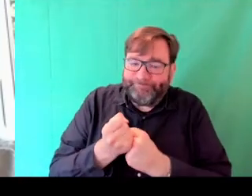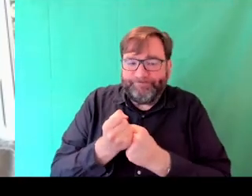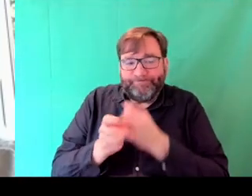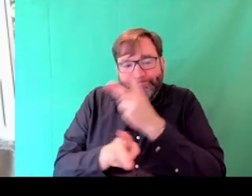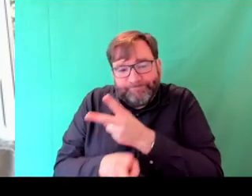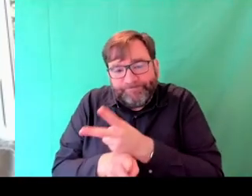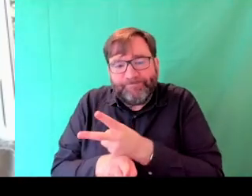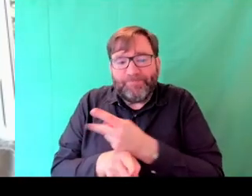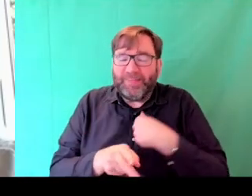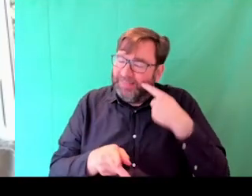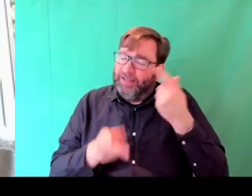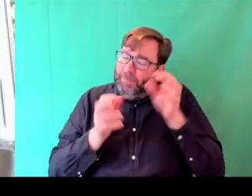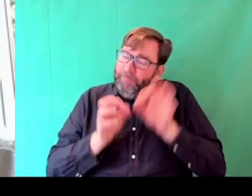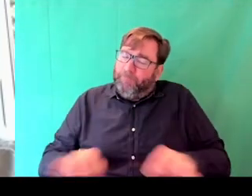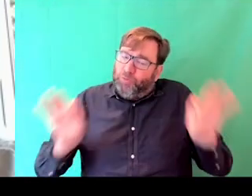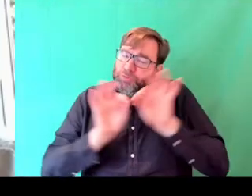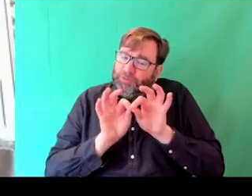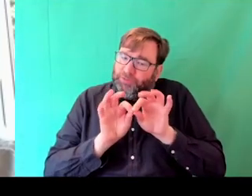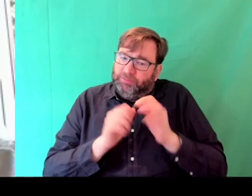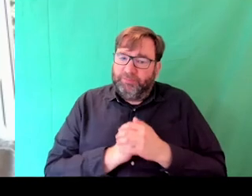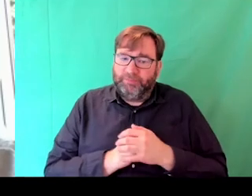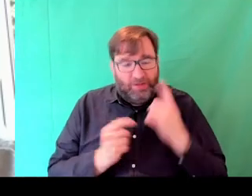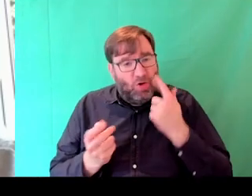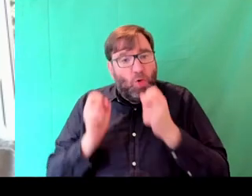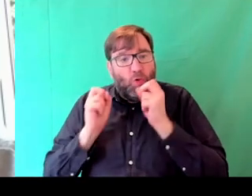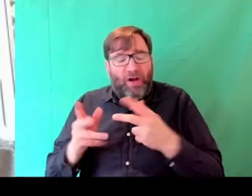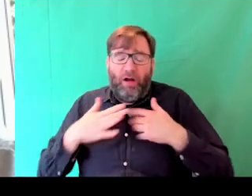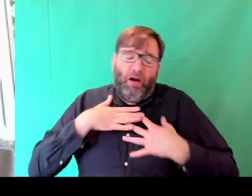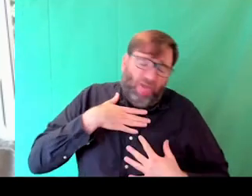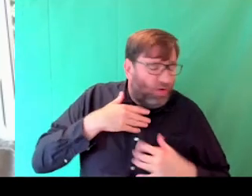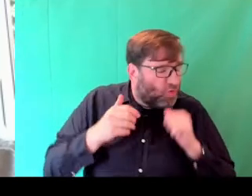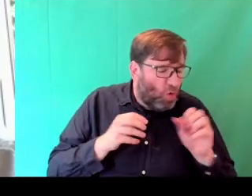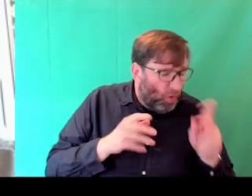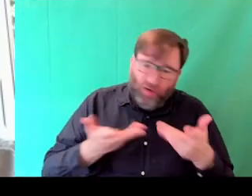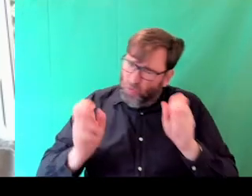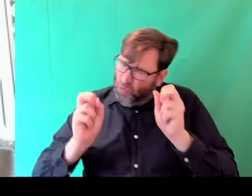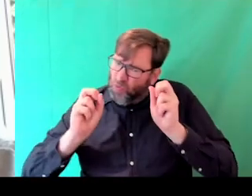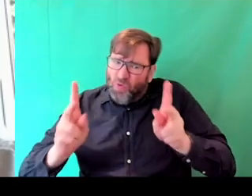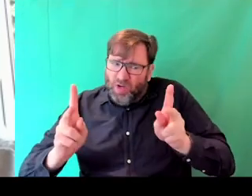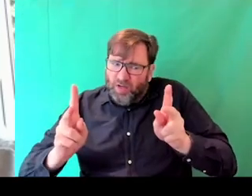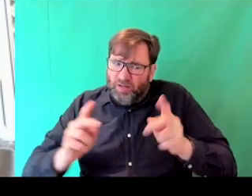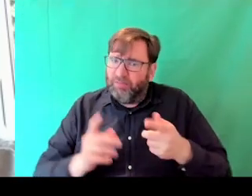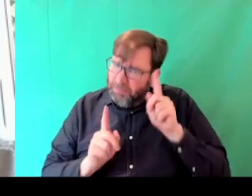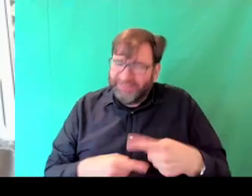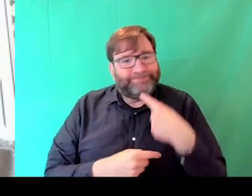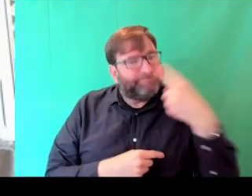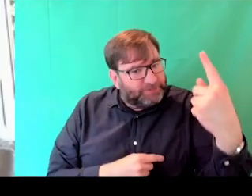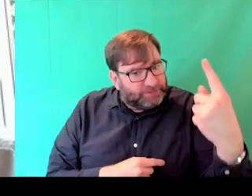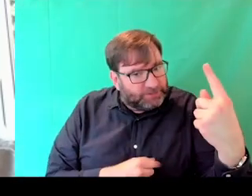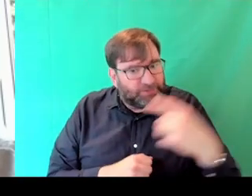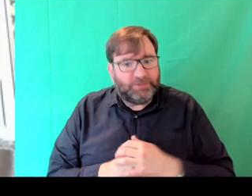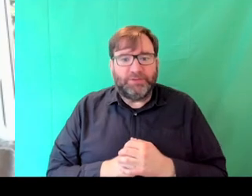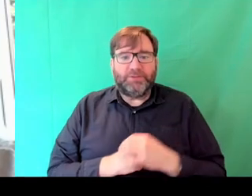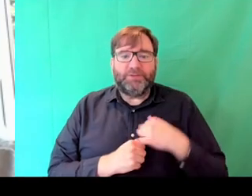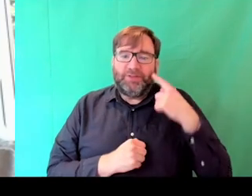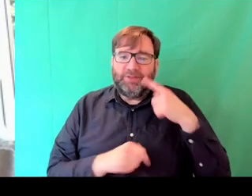that we don't always know what's going on with everyone in their situations. So when you lead with empathy and you have that opportunity to